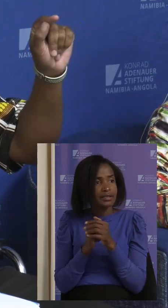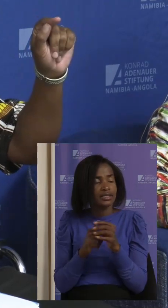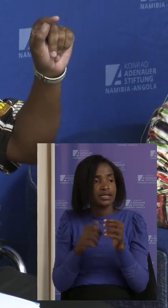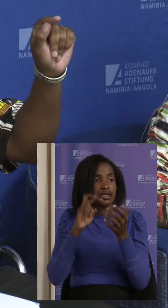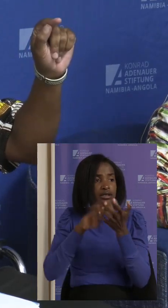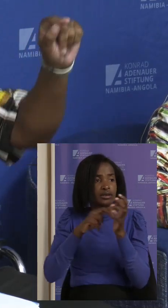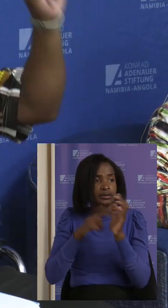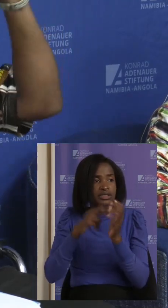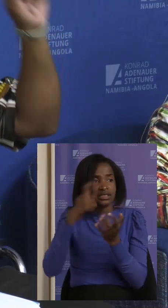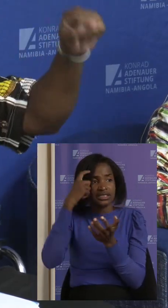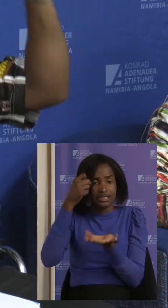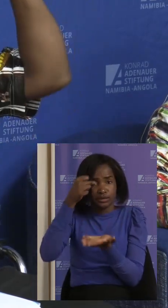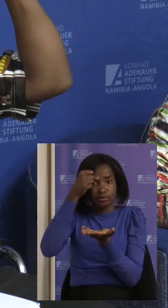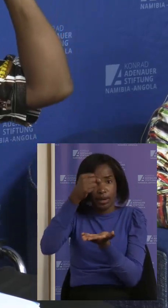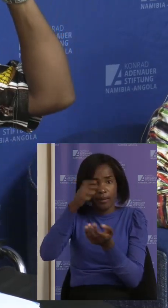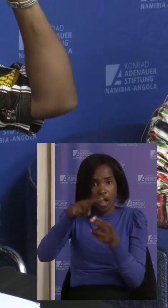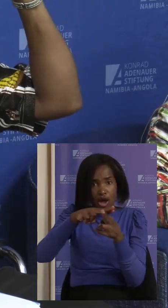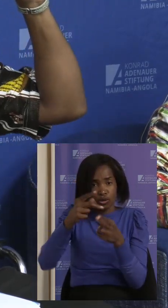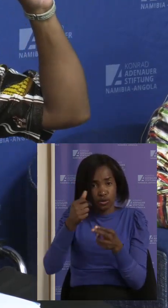physical. They must be